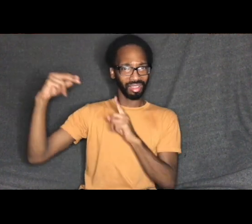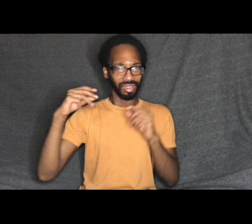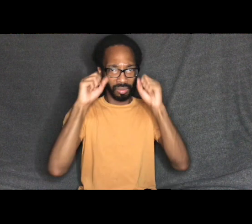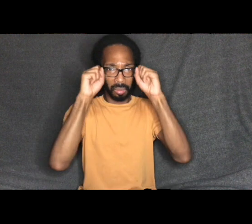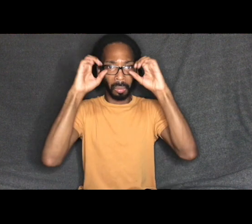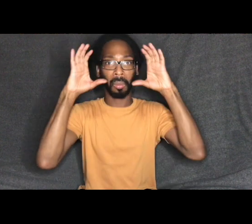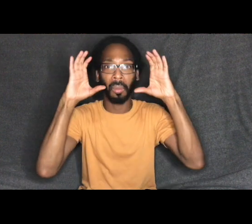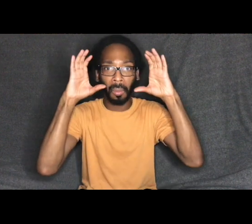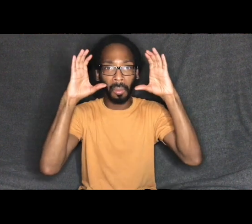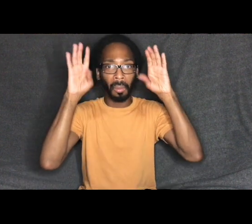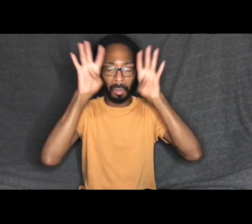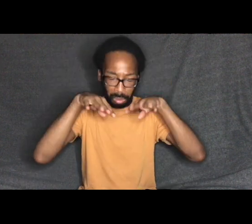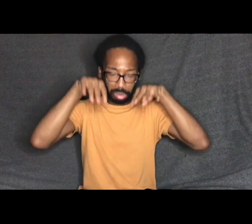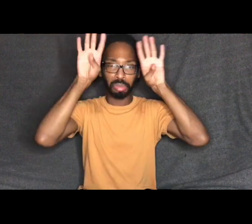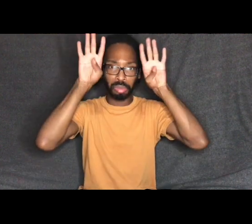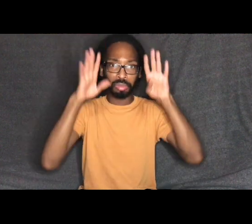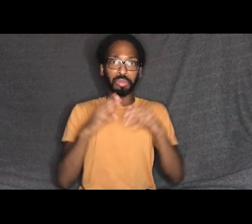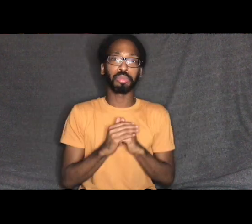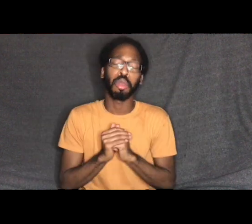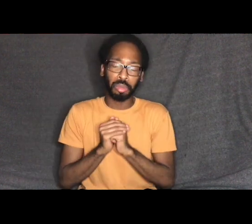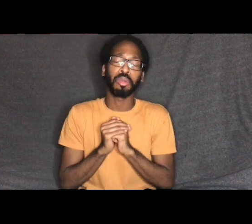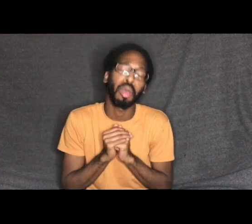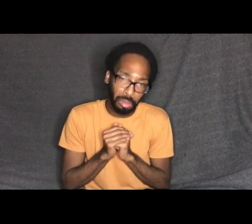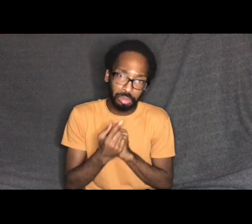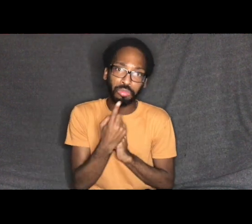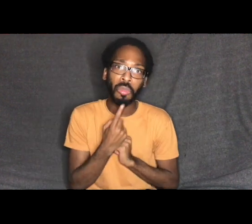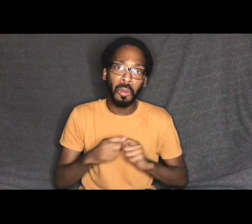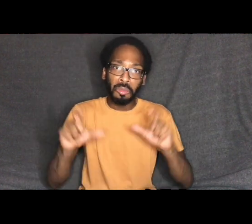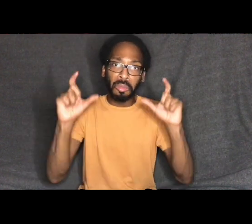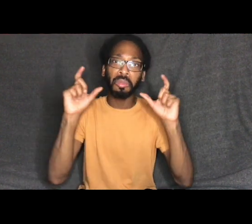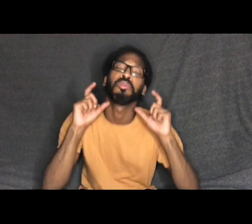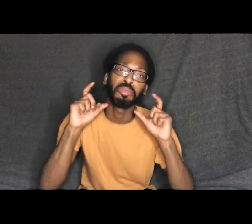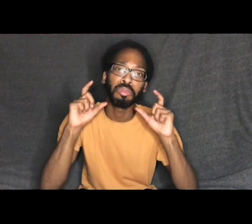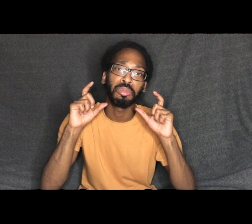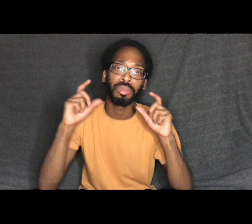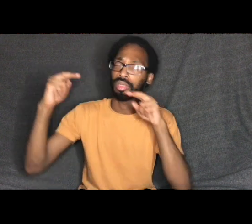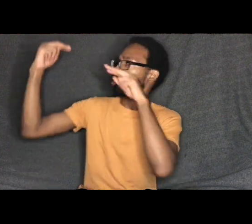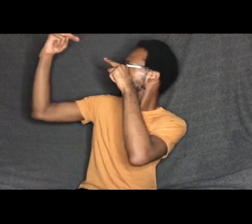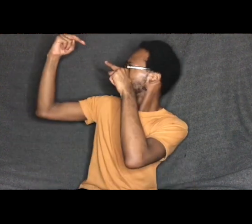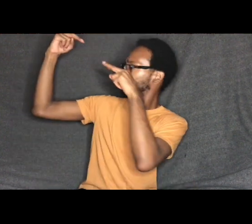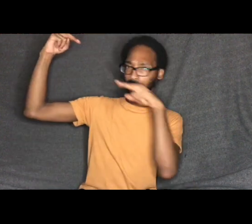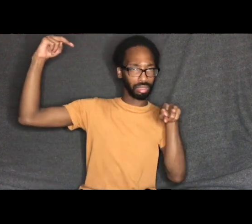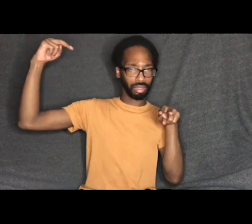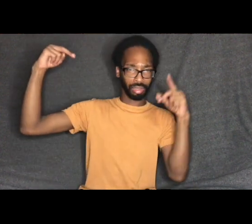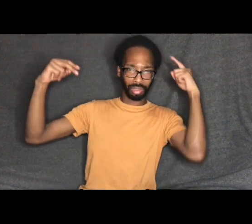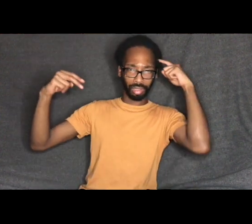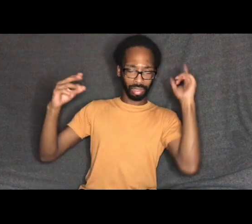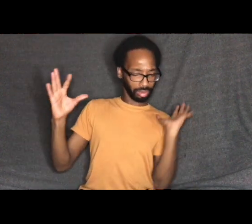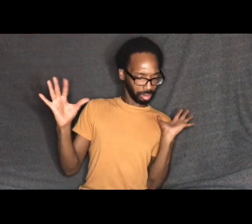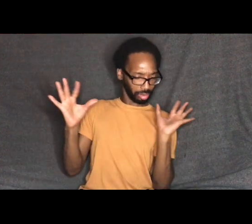of that. Then I take a look into her big eyes. They're sad and